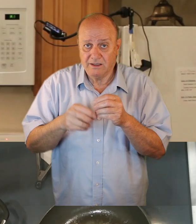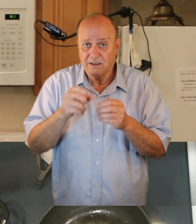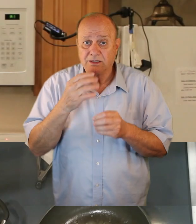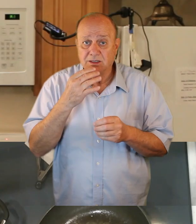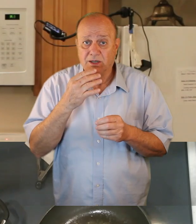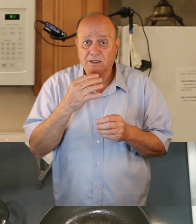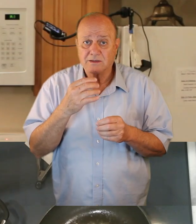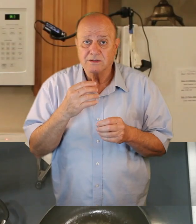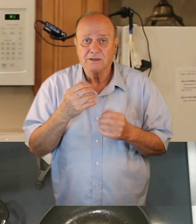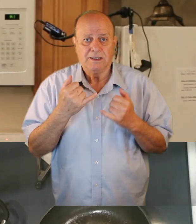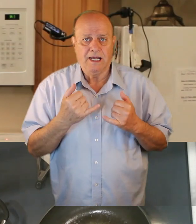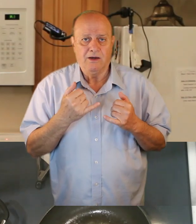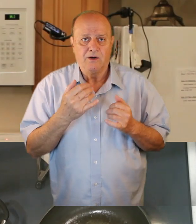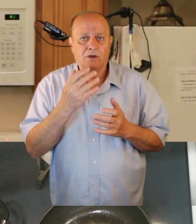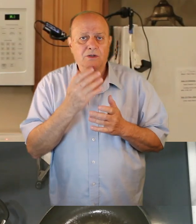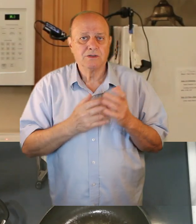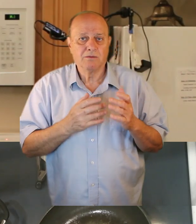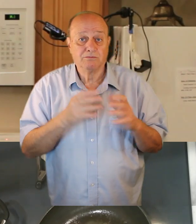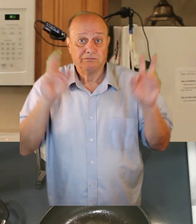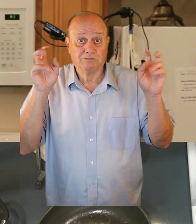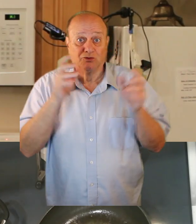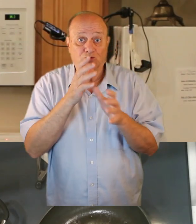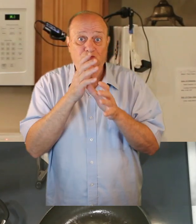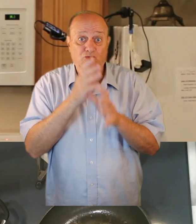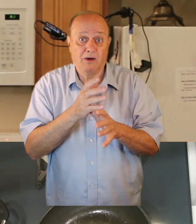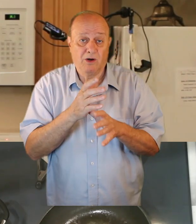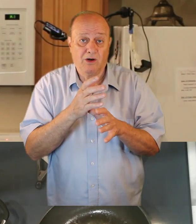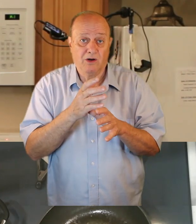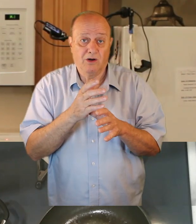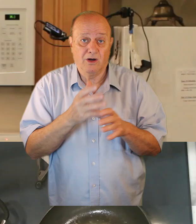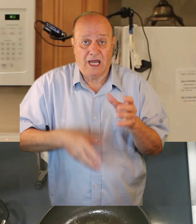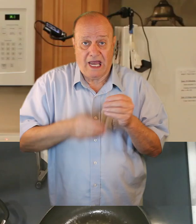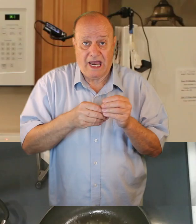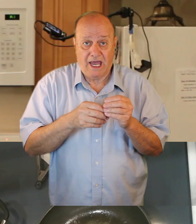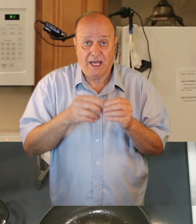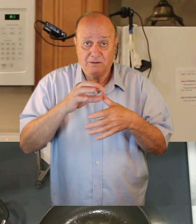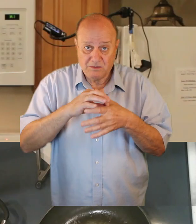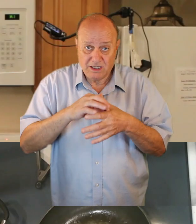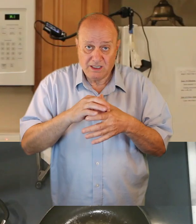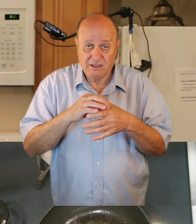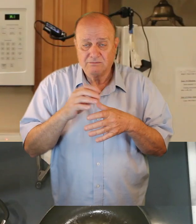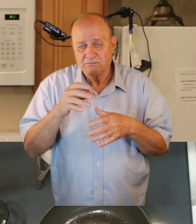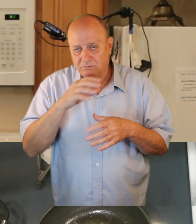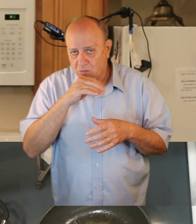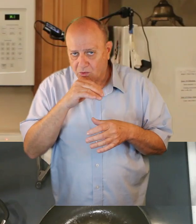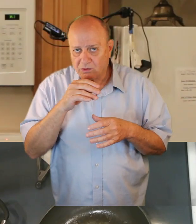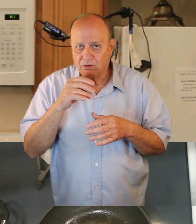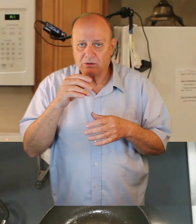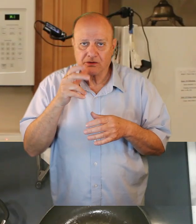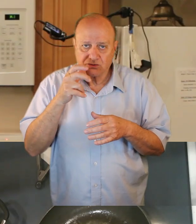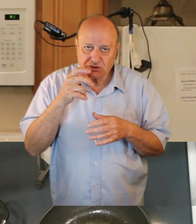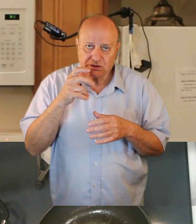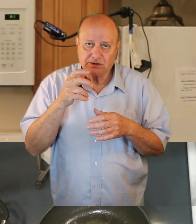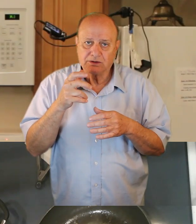Now, some grandmothers obviously cook the rice noodles with other vegetables, pieces of meat, cooked pork,